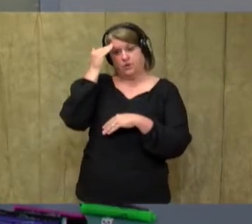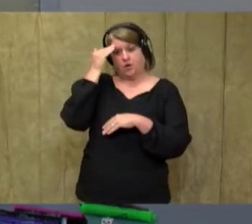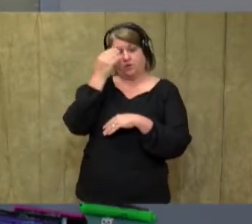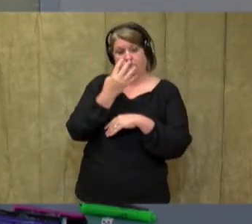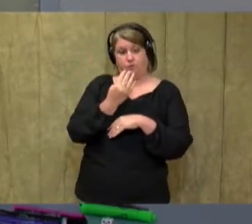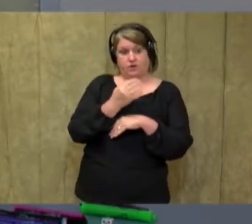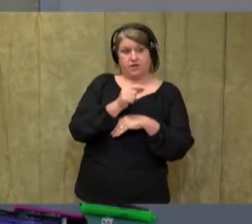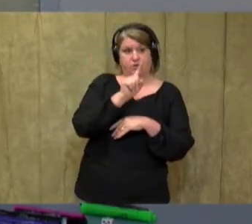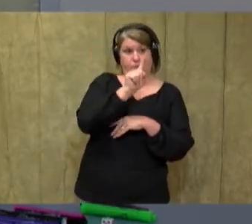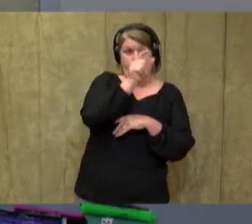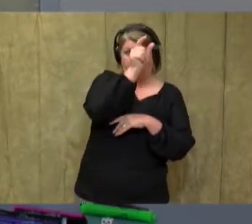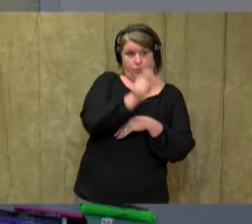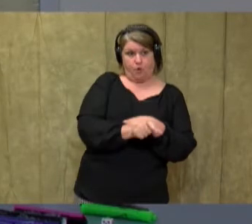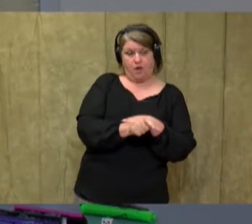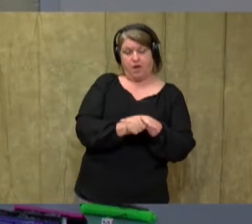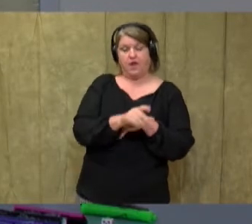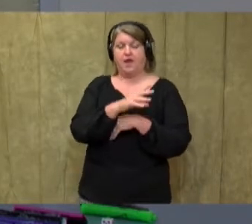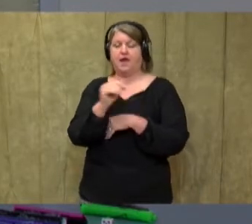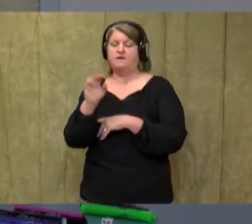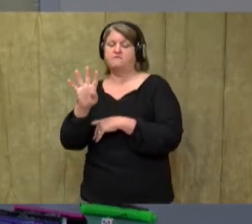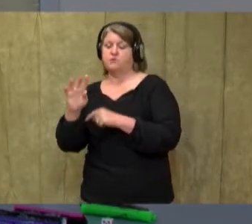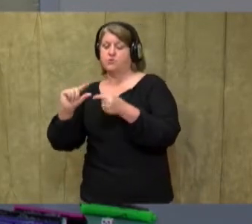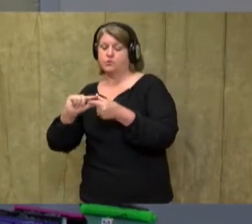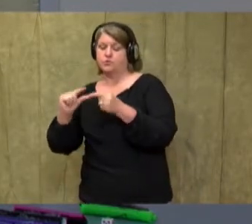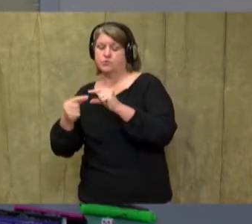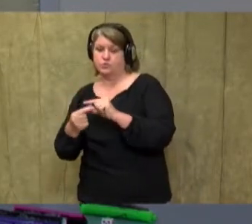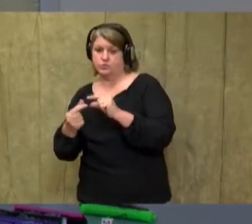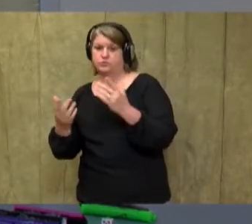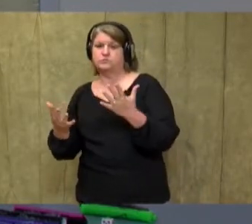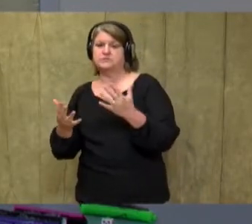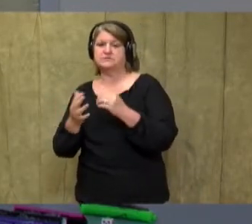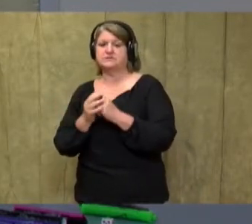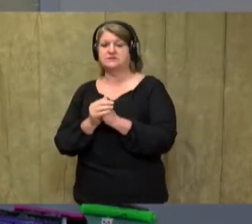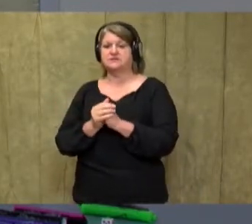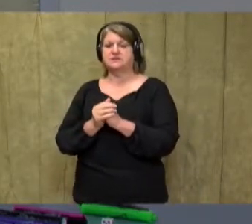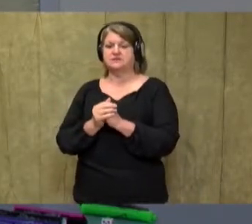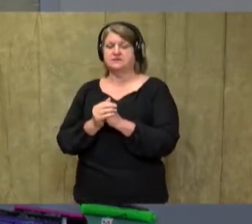rod and 4 cubes.